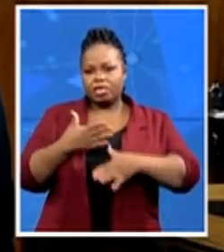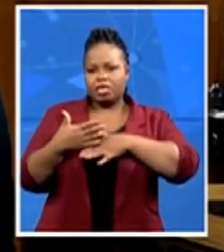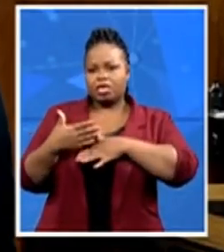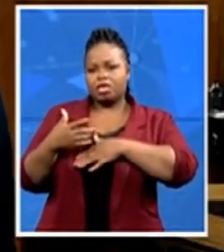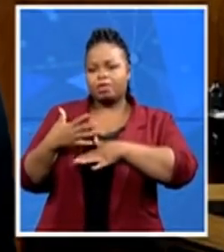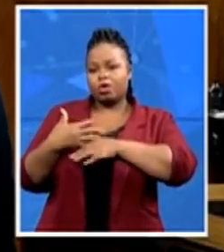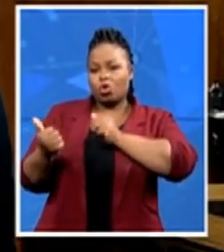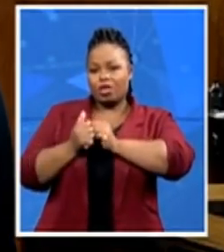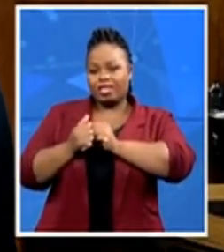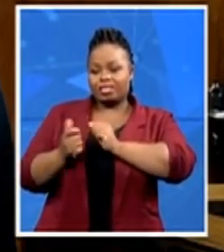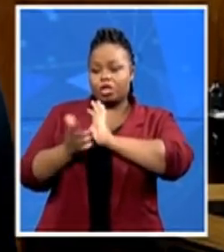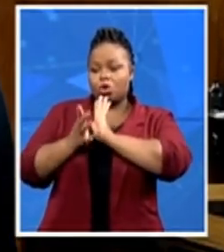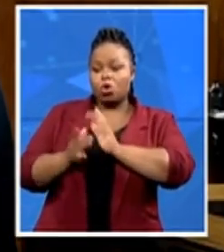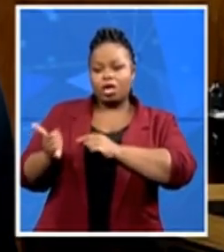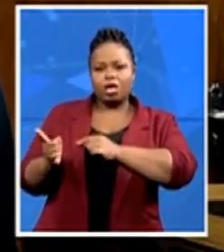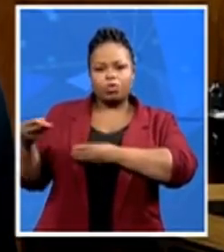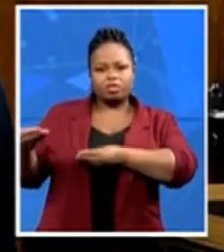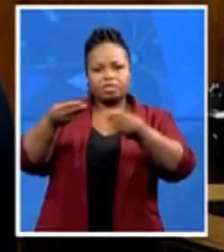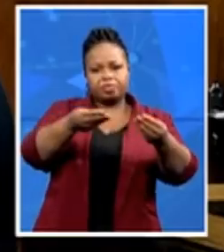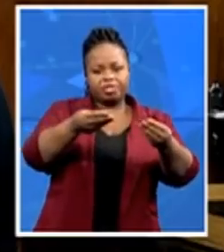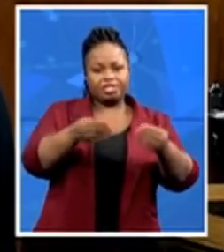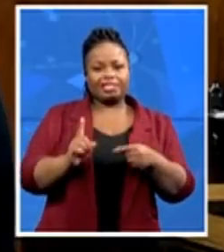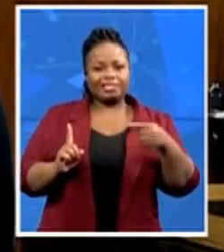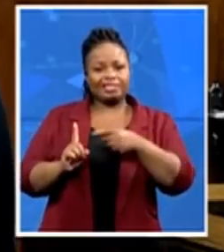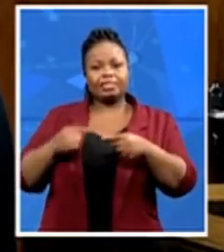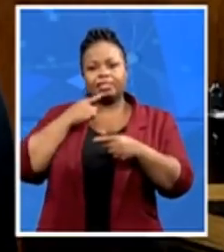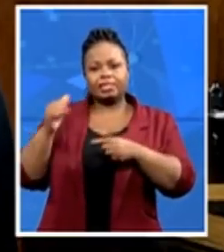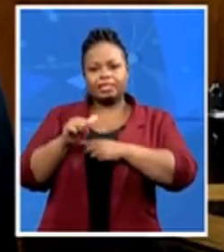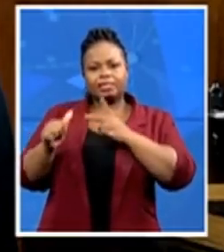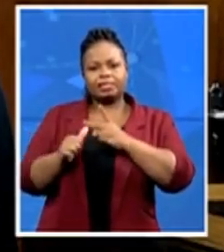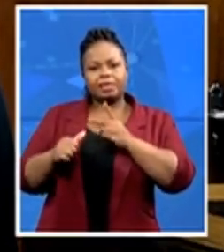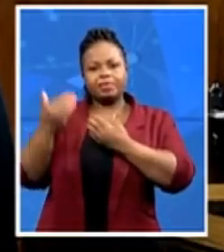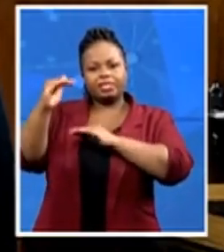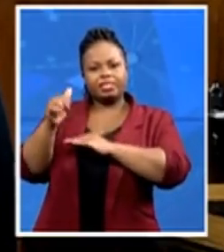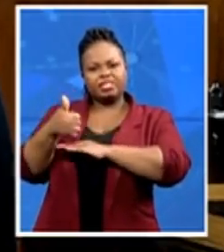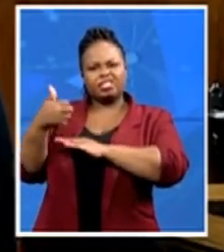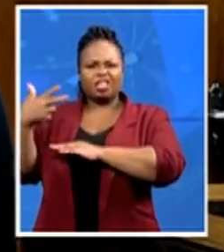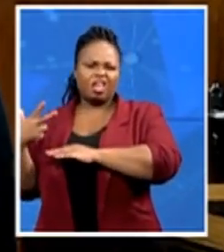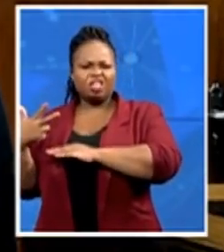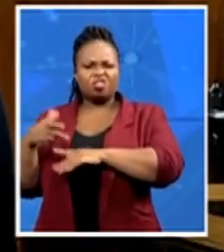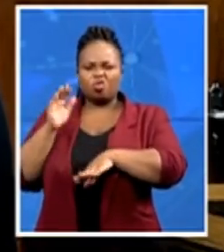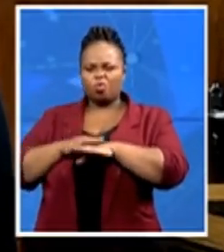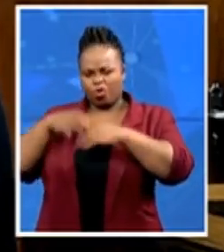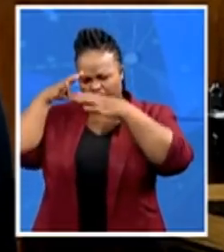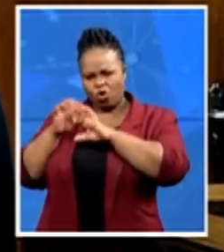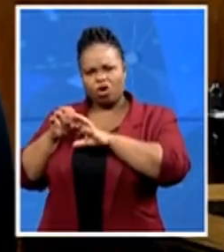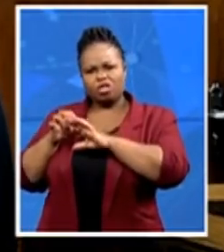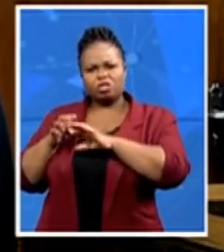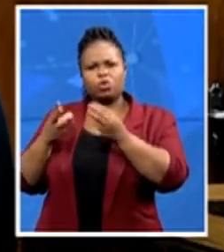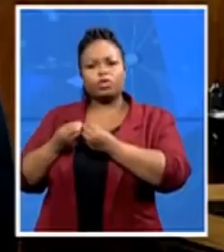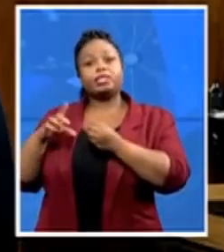I refer you to subsection 68, which deals more further with subsection D, which is actually the ground on which they